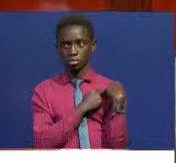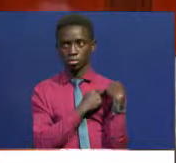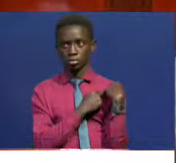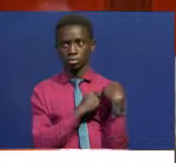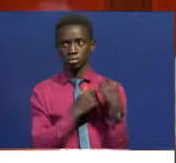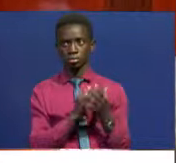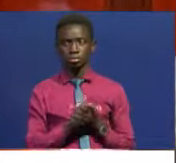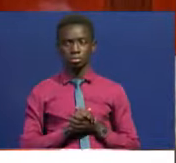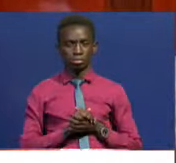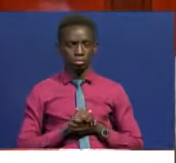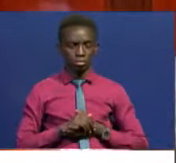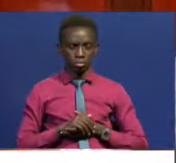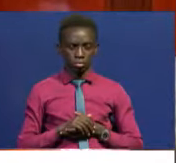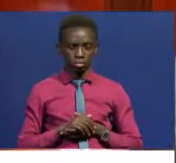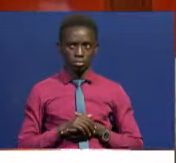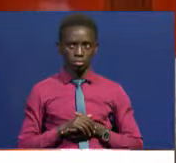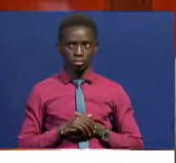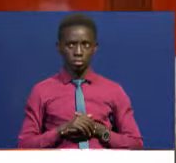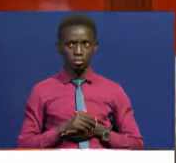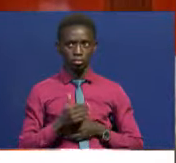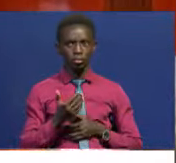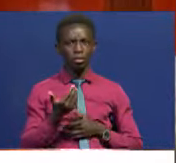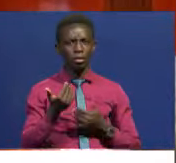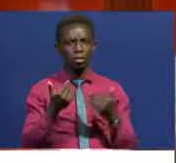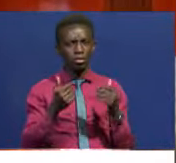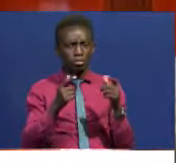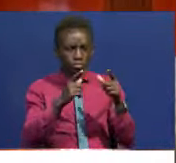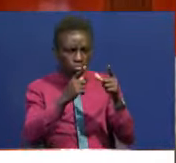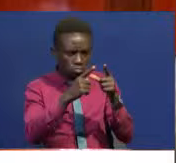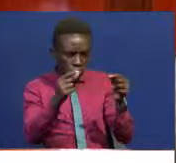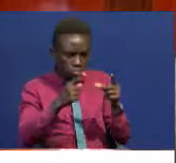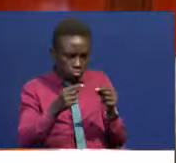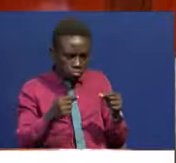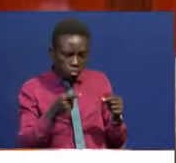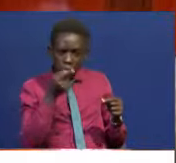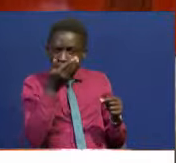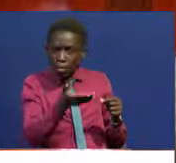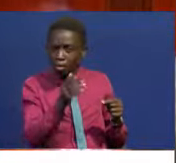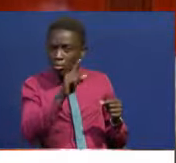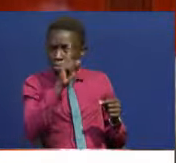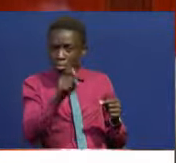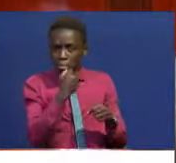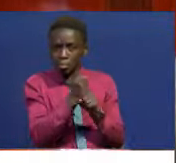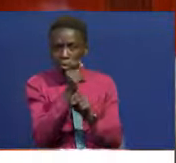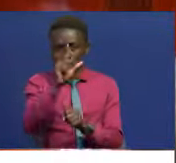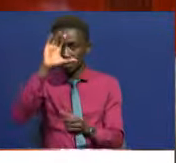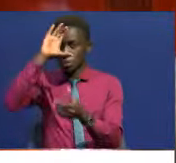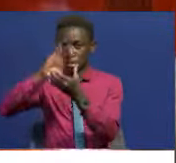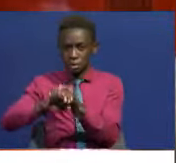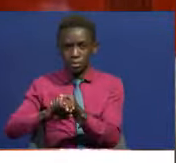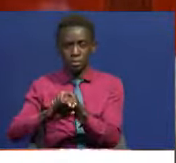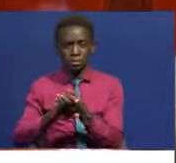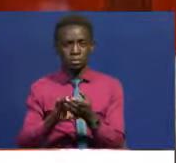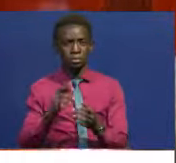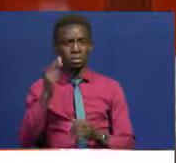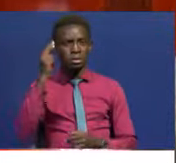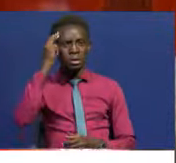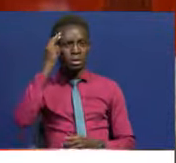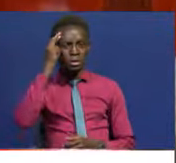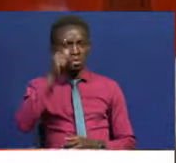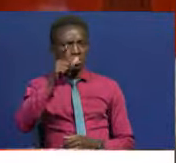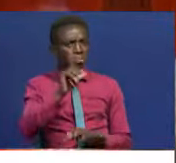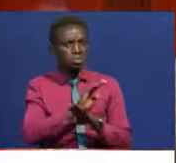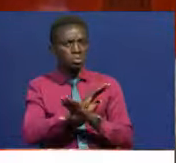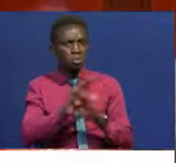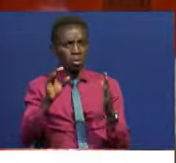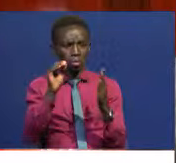Is there anything that was in those statements that led you to believe that there are reasons that would hinder you from recording statements